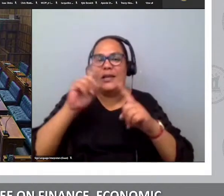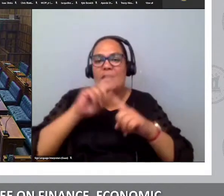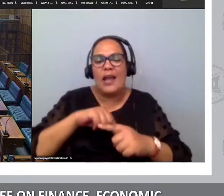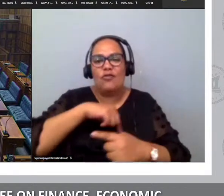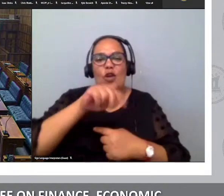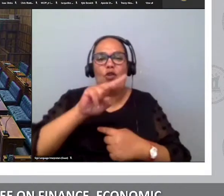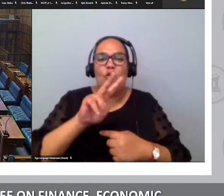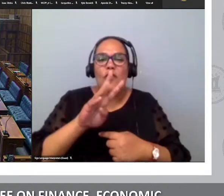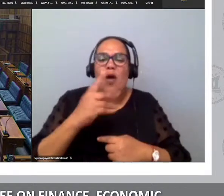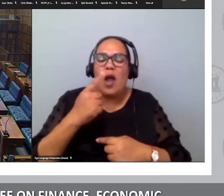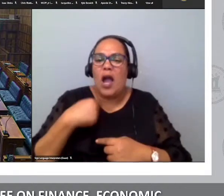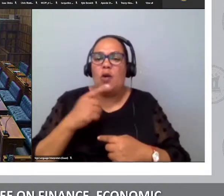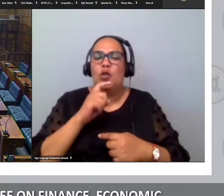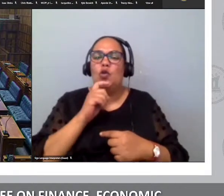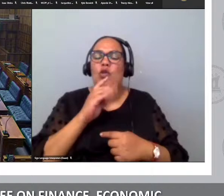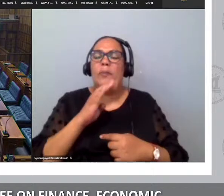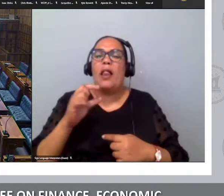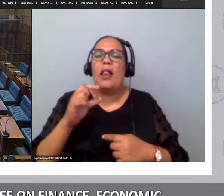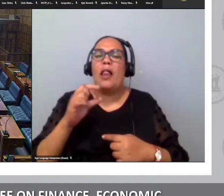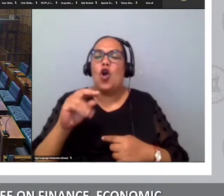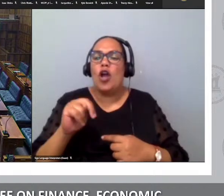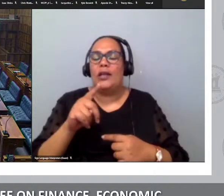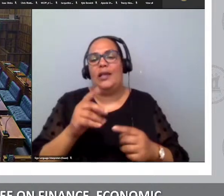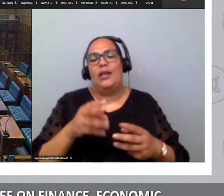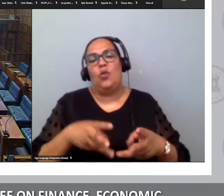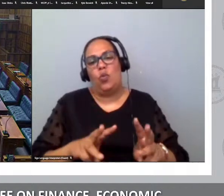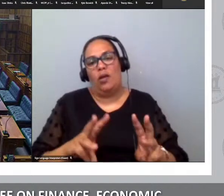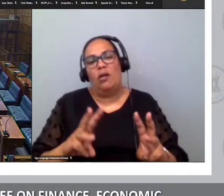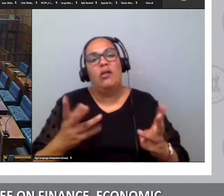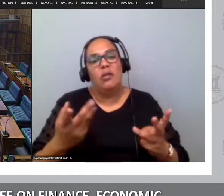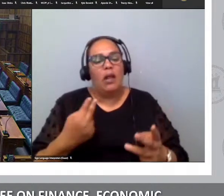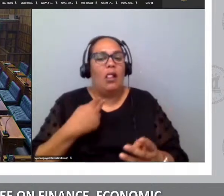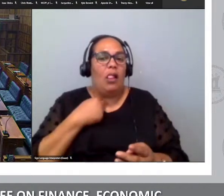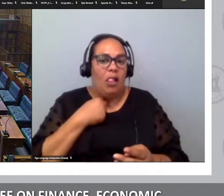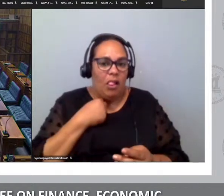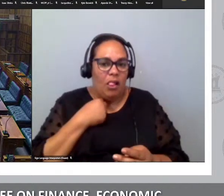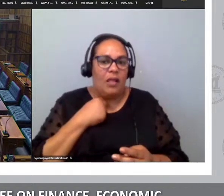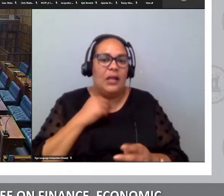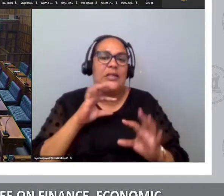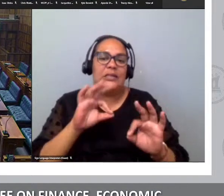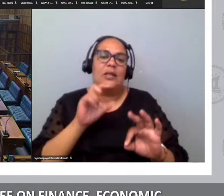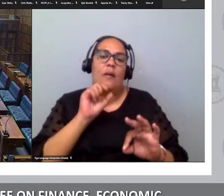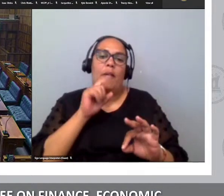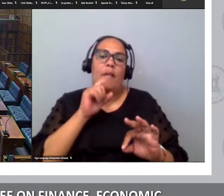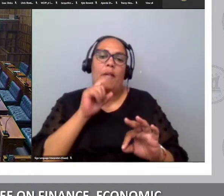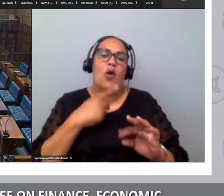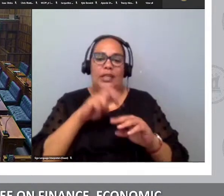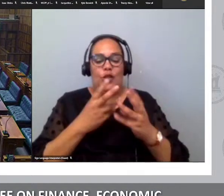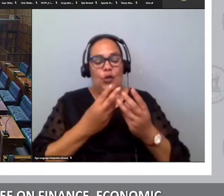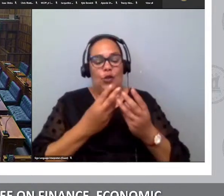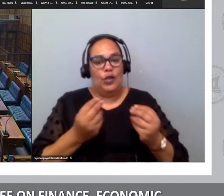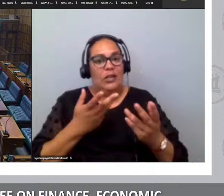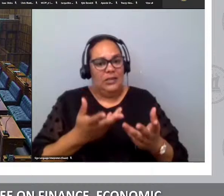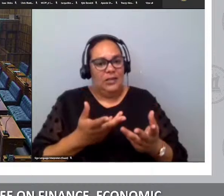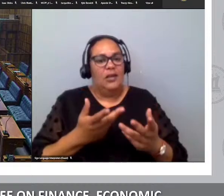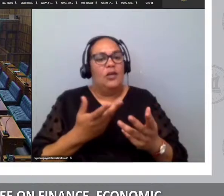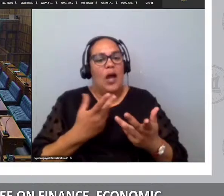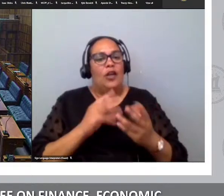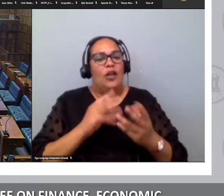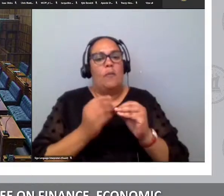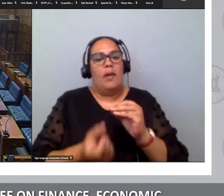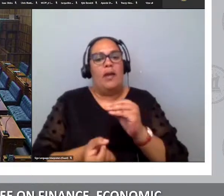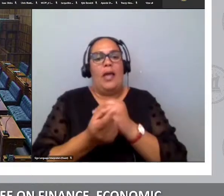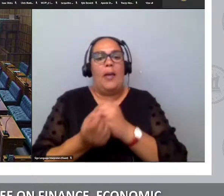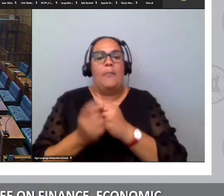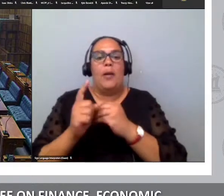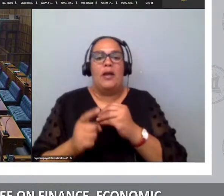hours using balcon to to that effect unfortunately that is what we had to resort to to make it happen for the